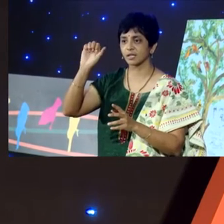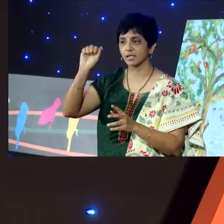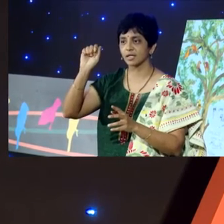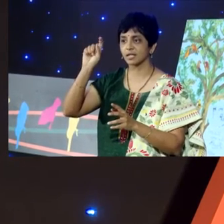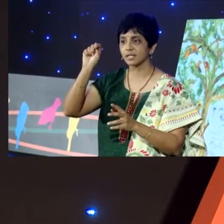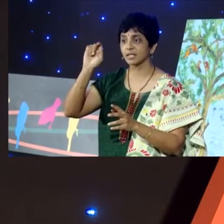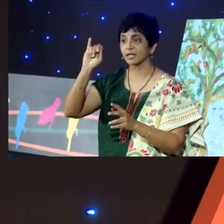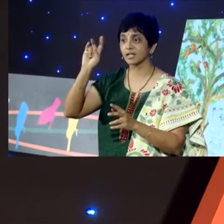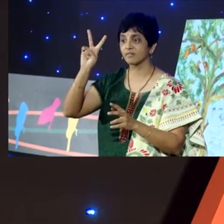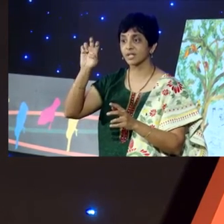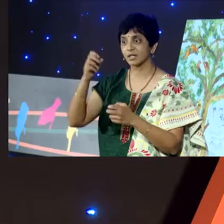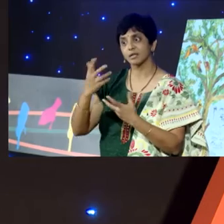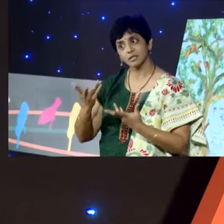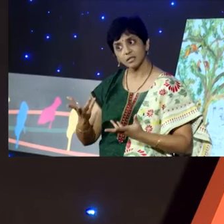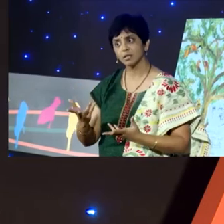for films,